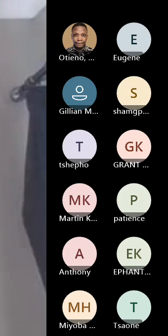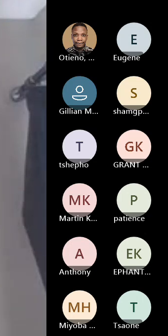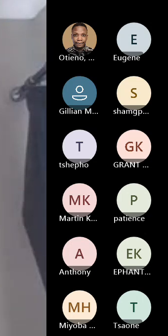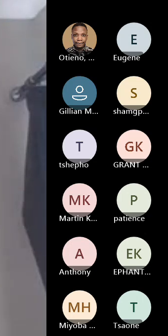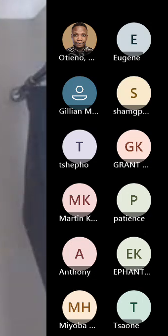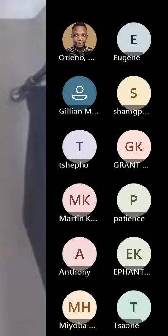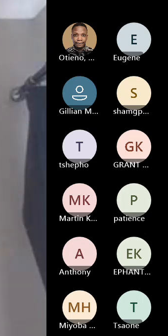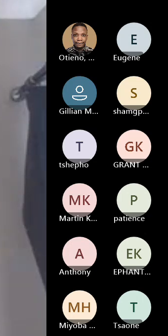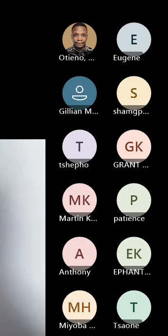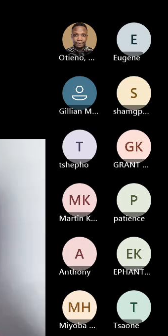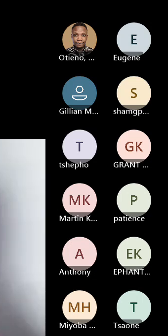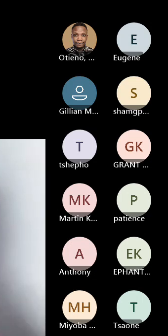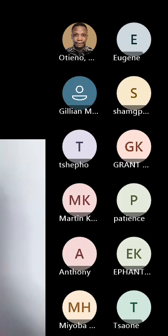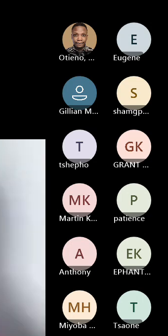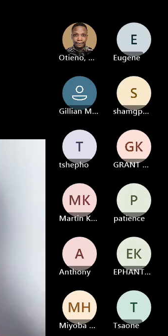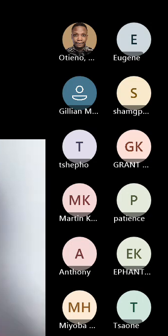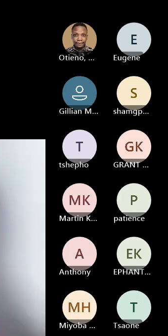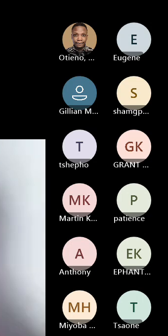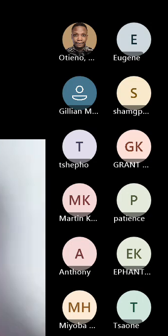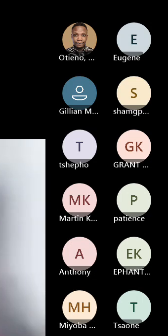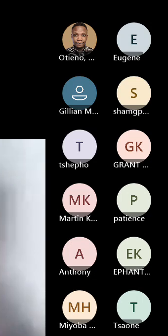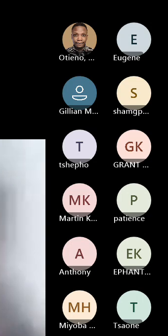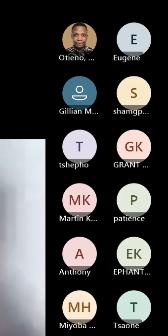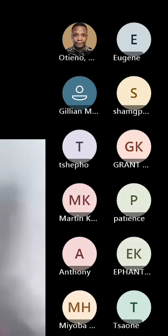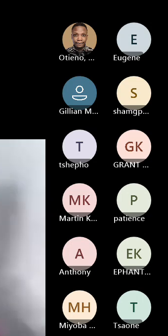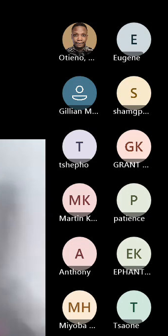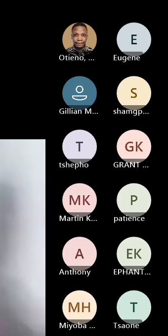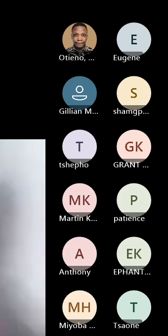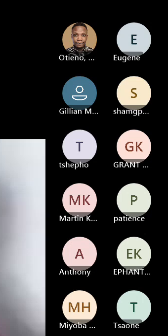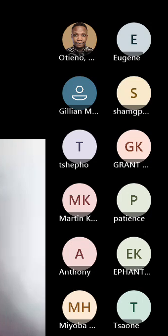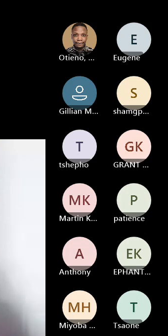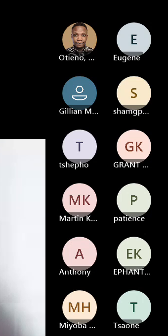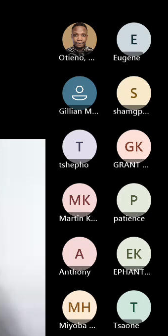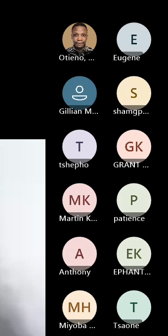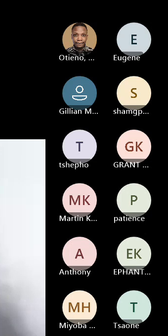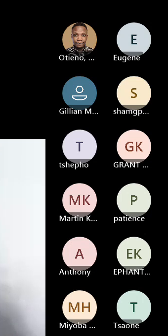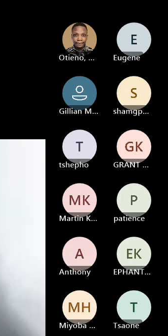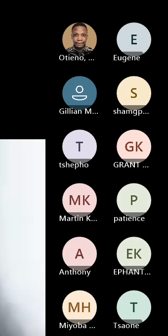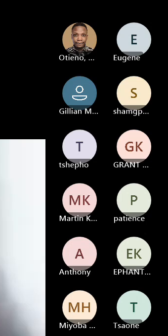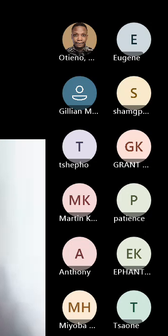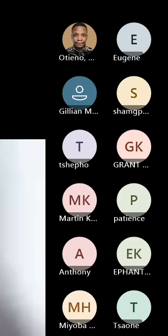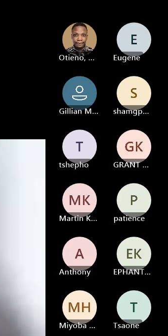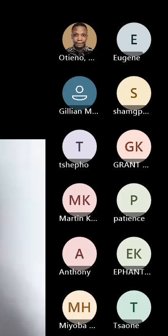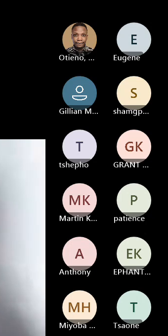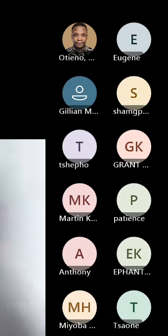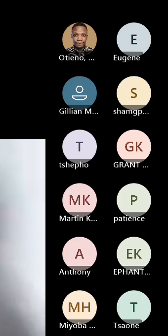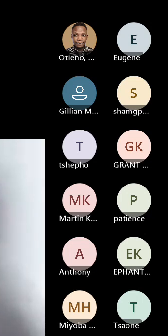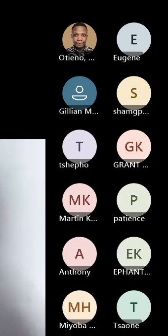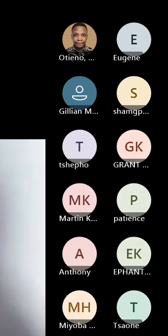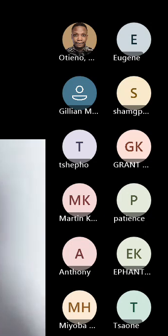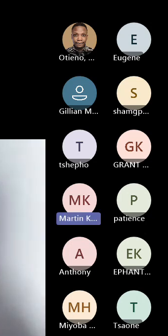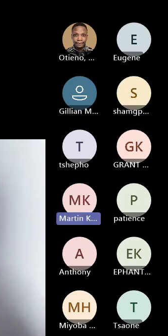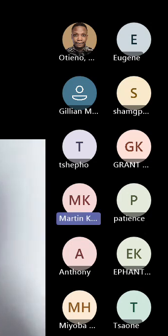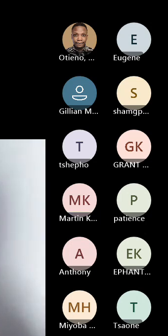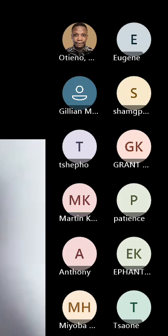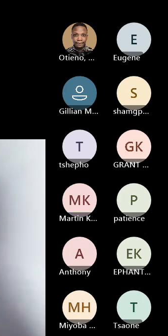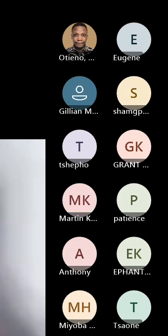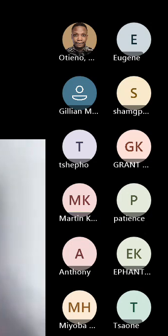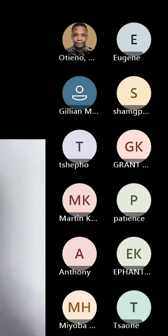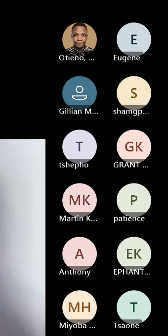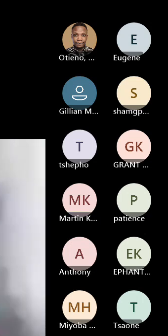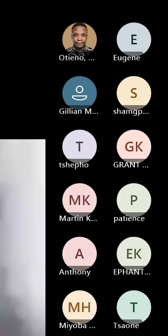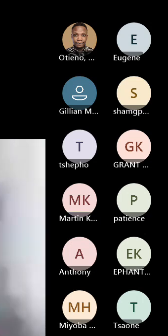Hi, Minnie. Your camera's still there. We can see you now. Thank you. Wonderful. I'm